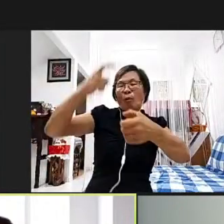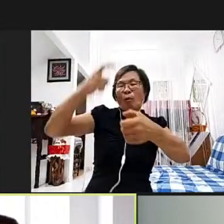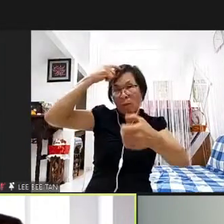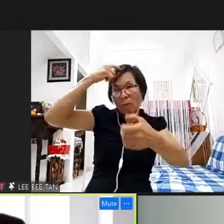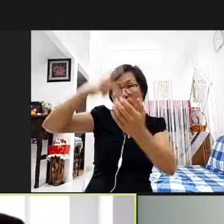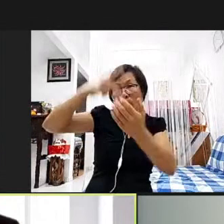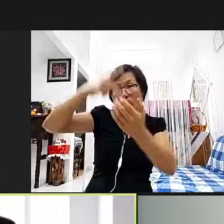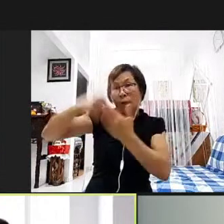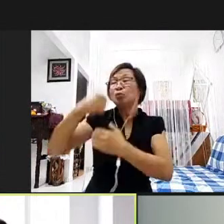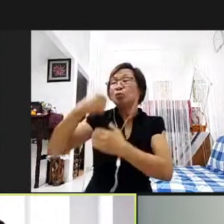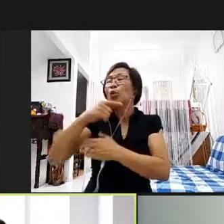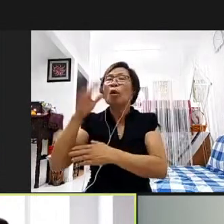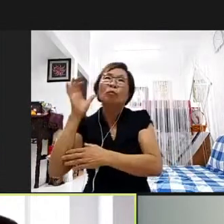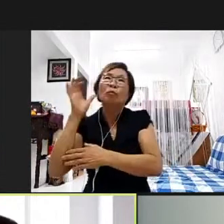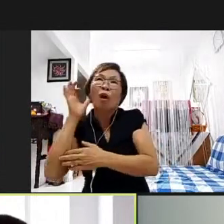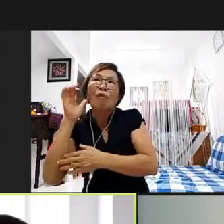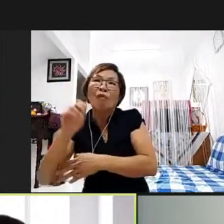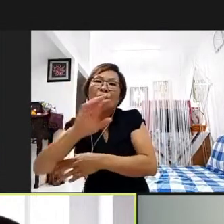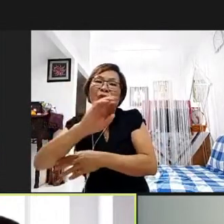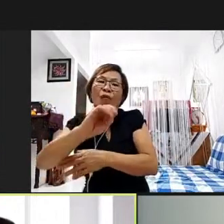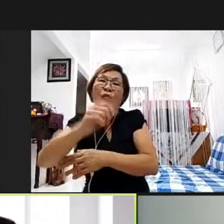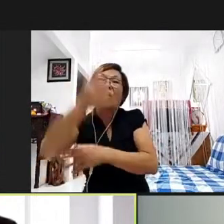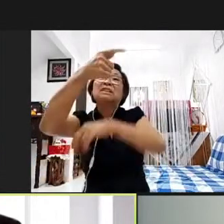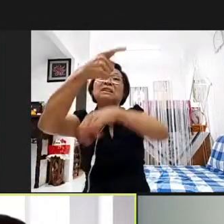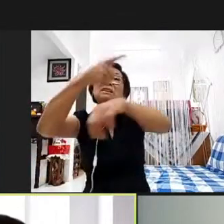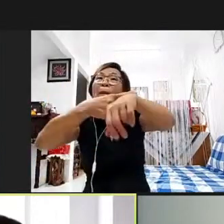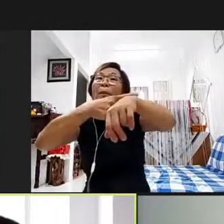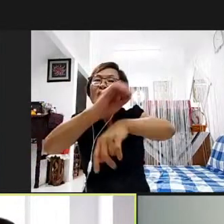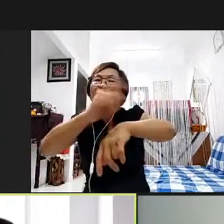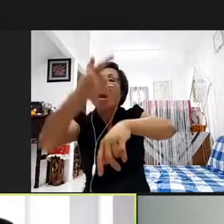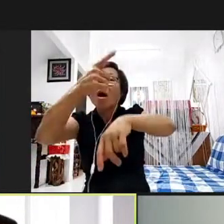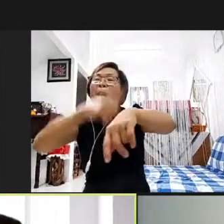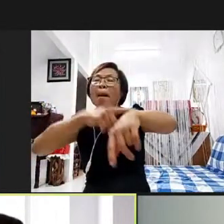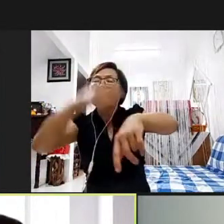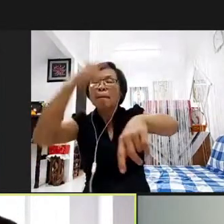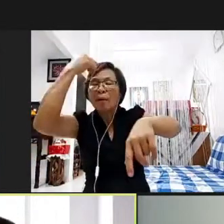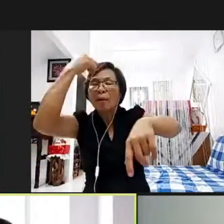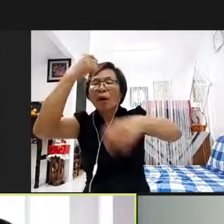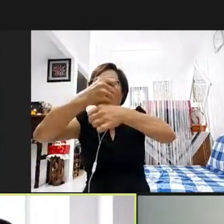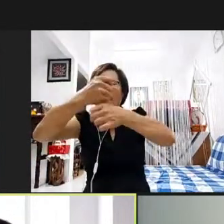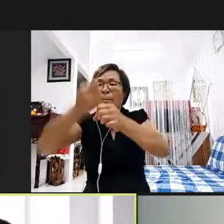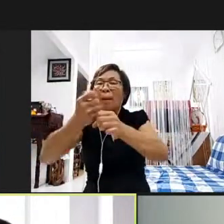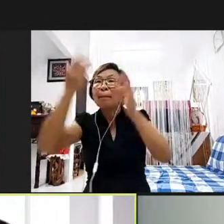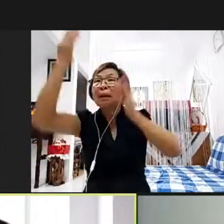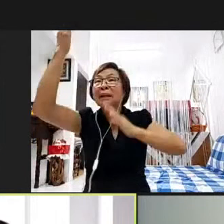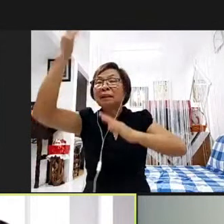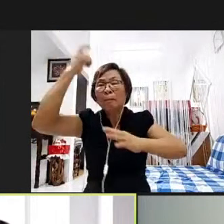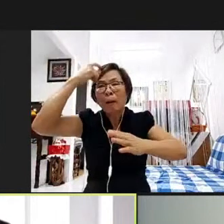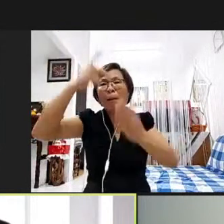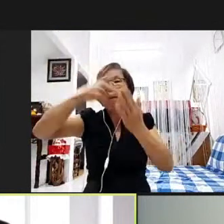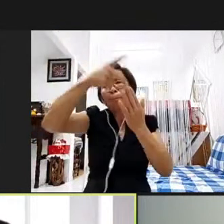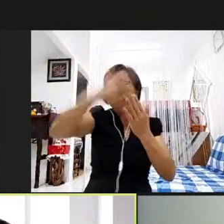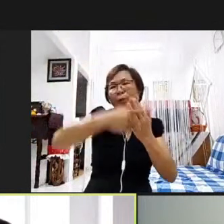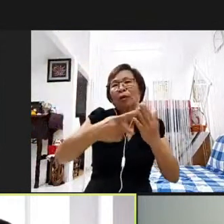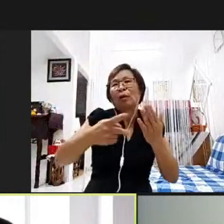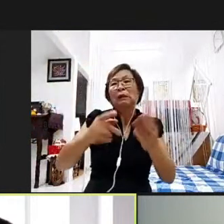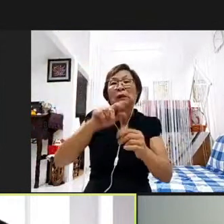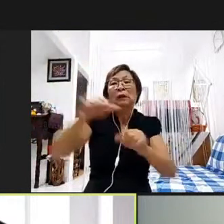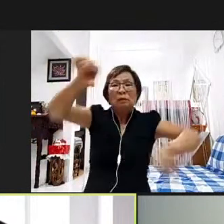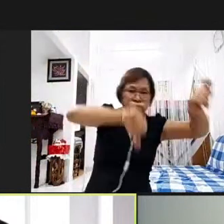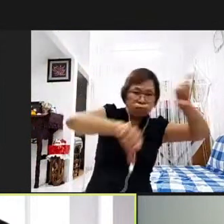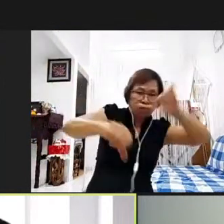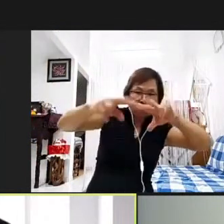are hearing Mindful Gym for the first time, Mindful Gym is our made in Malaysia mindfulness program, which have been scientifically